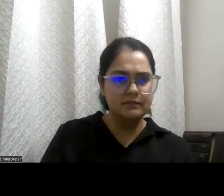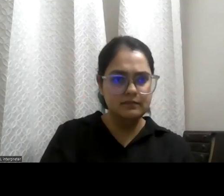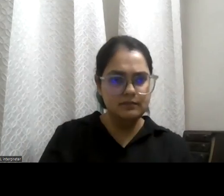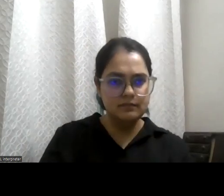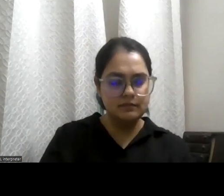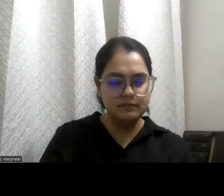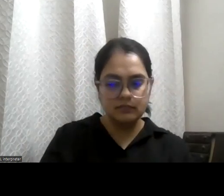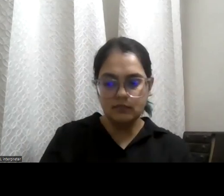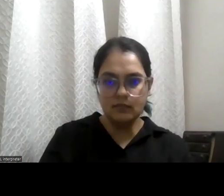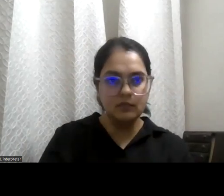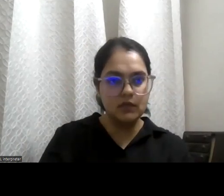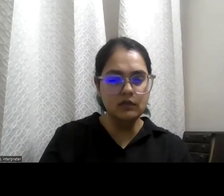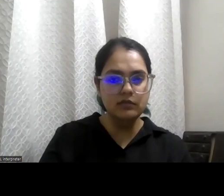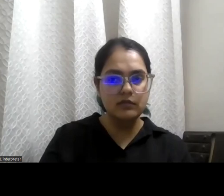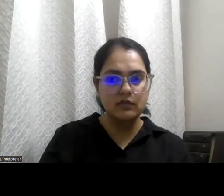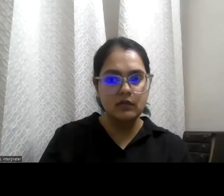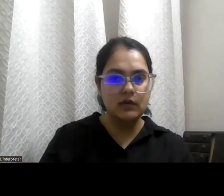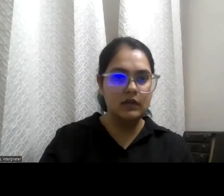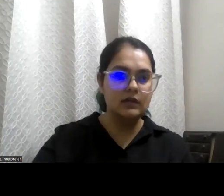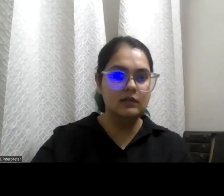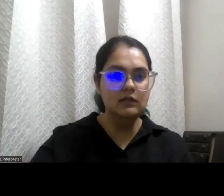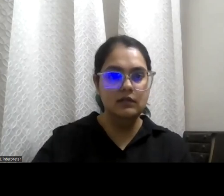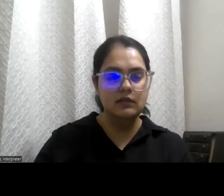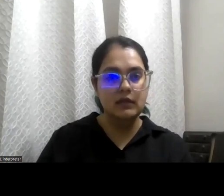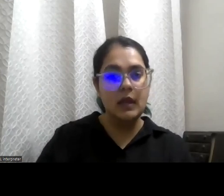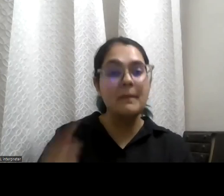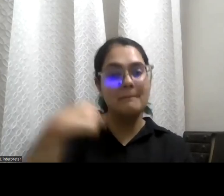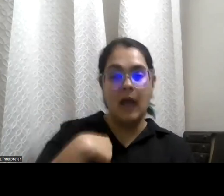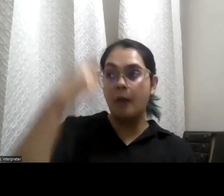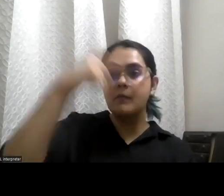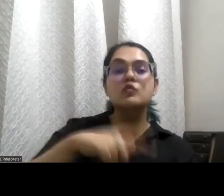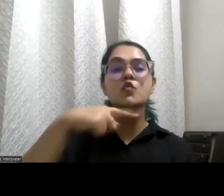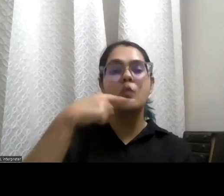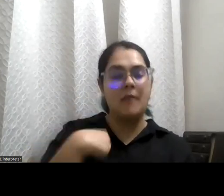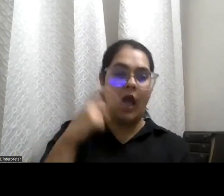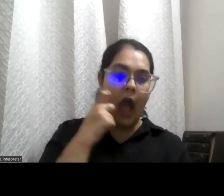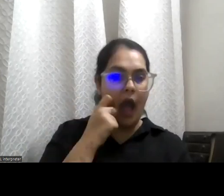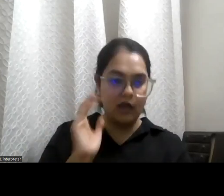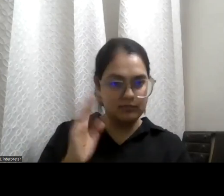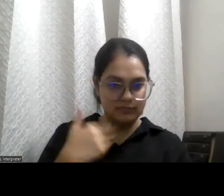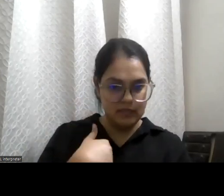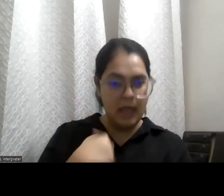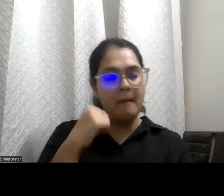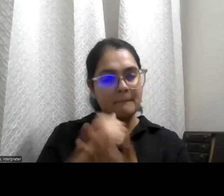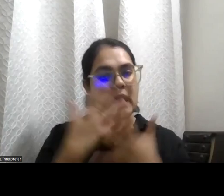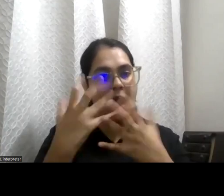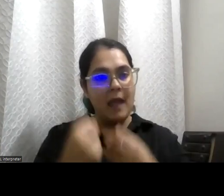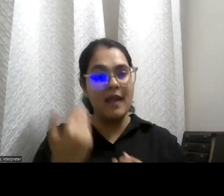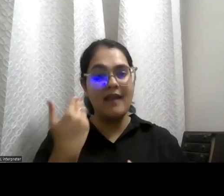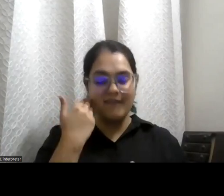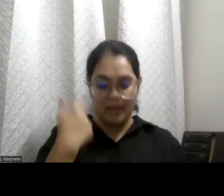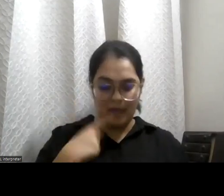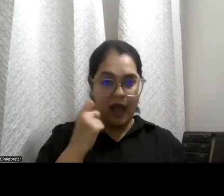For example, one of the things as a man, I must admit that as a man, when I took the charge